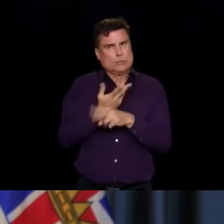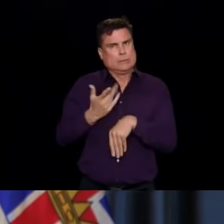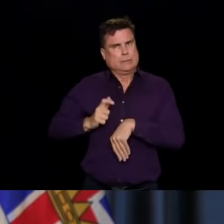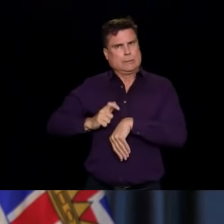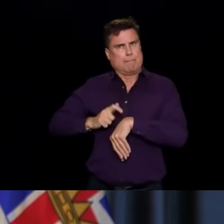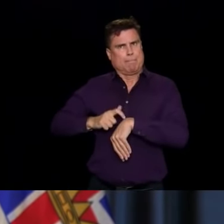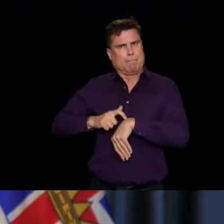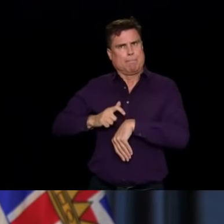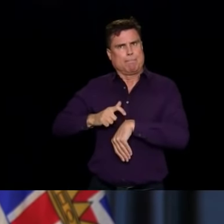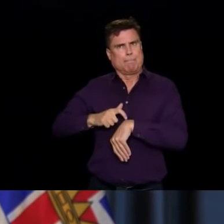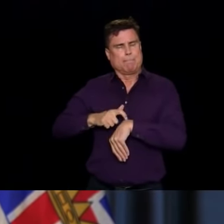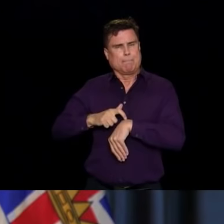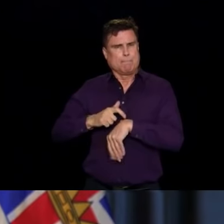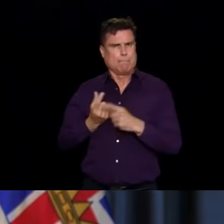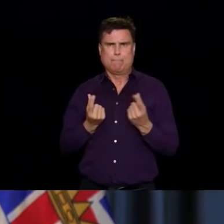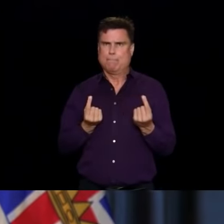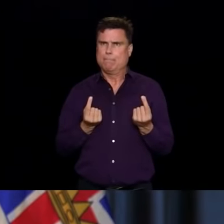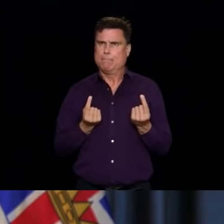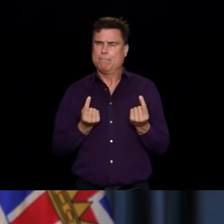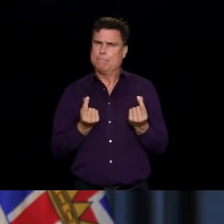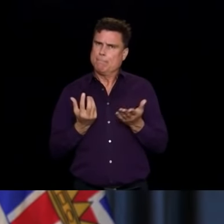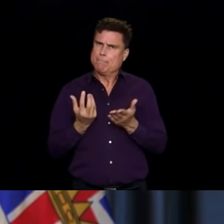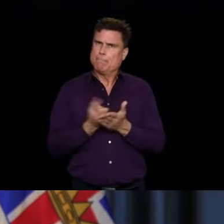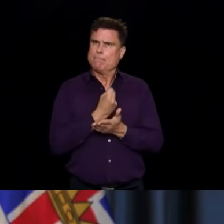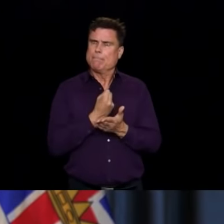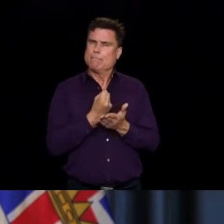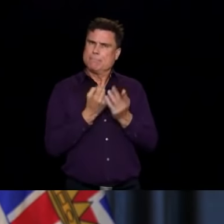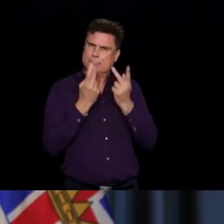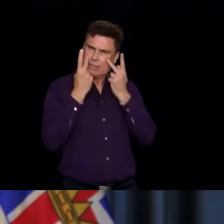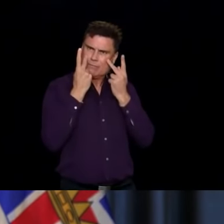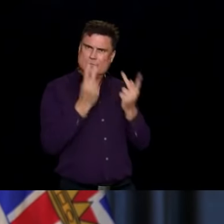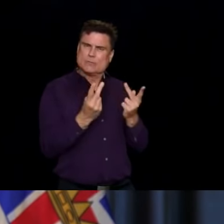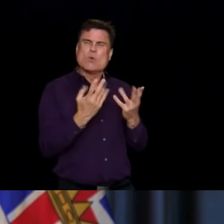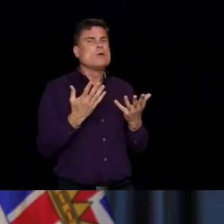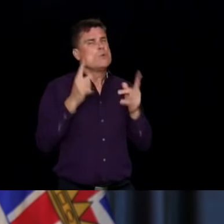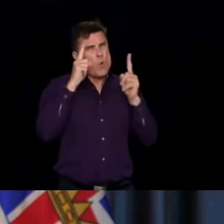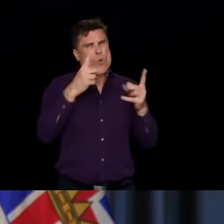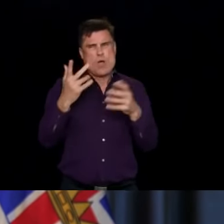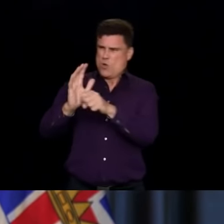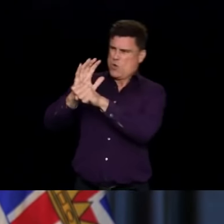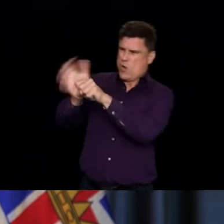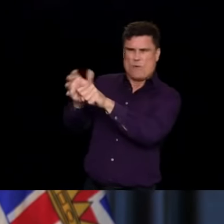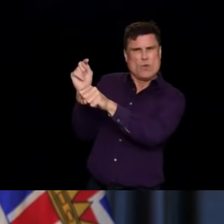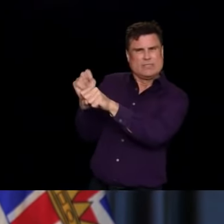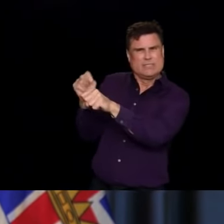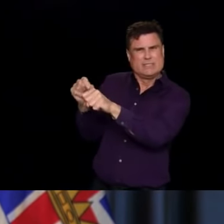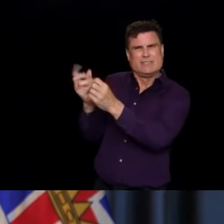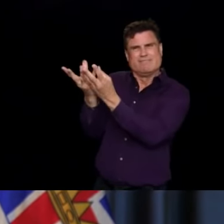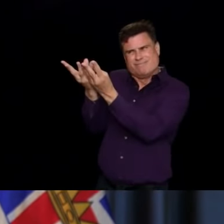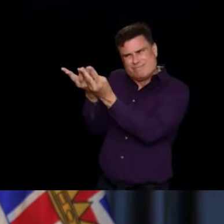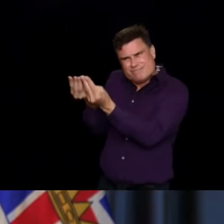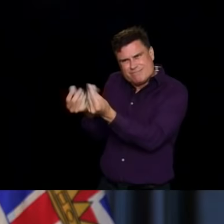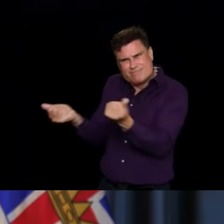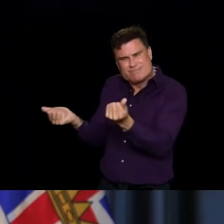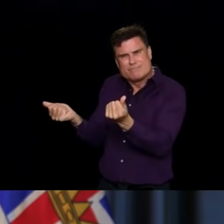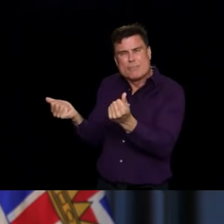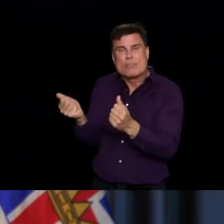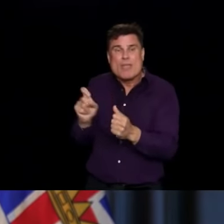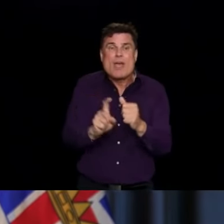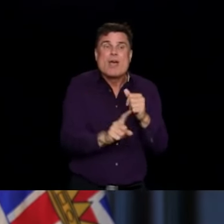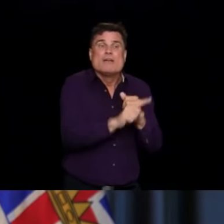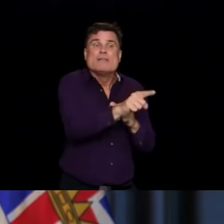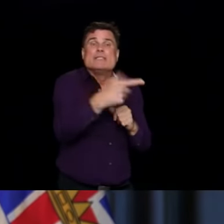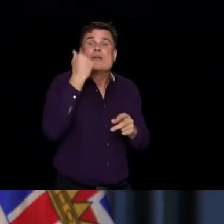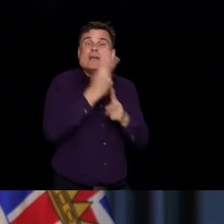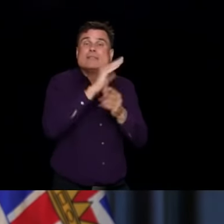declared, whatever its size, since the beginning of this pandemic, we're thinking of them and continuing to be concerned about the outcomes